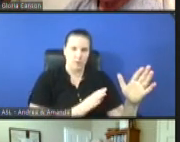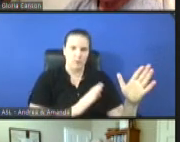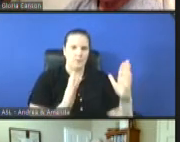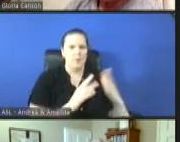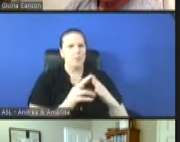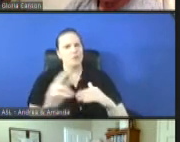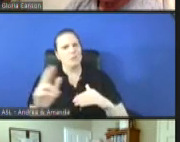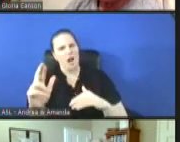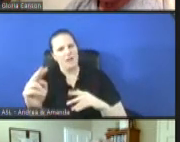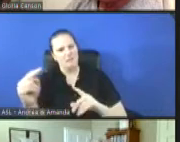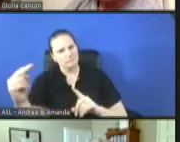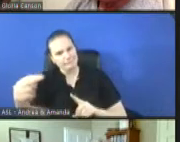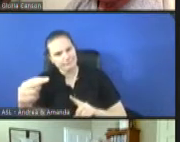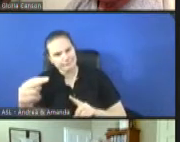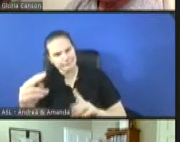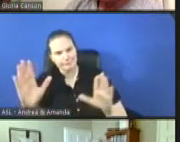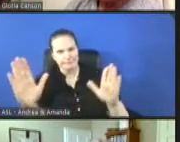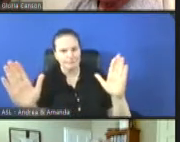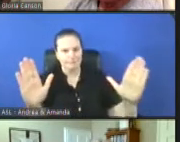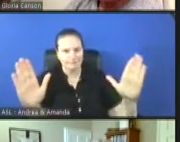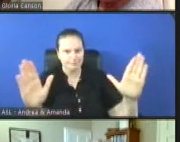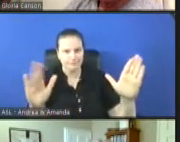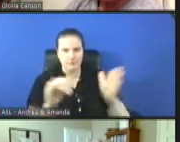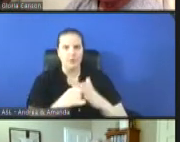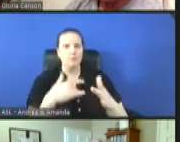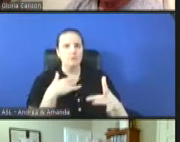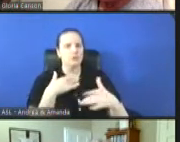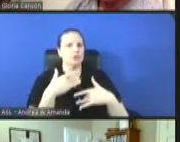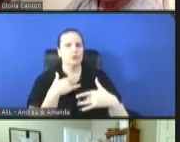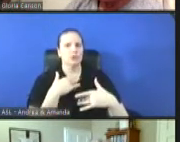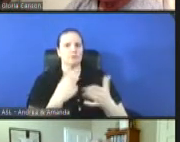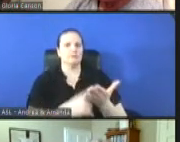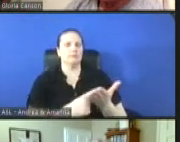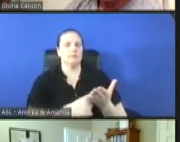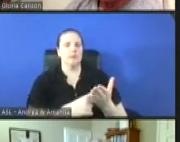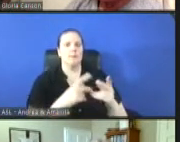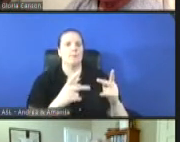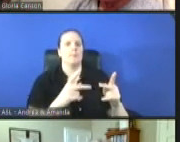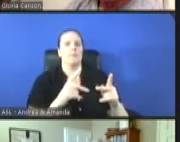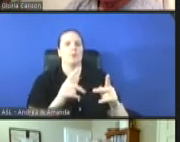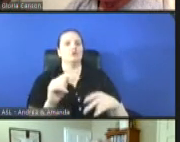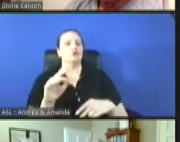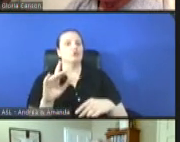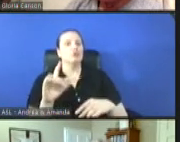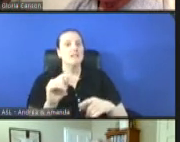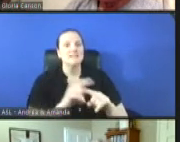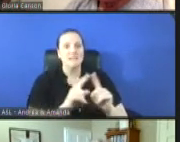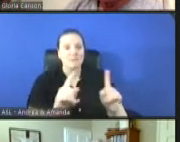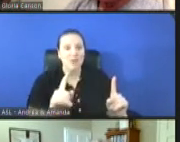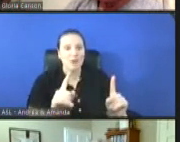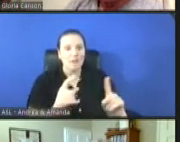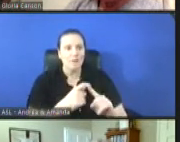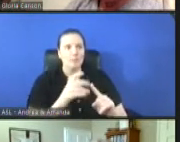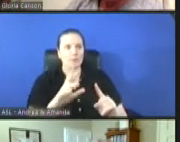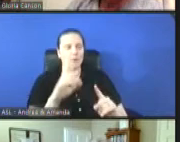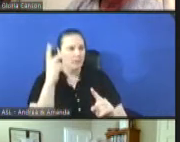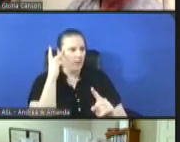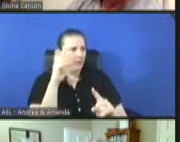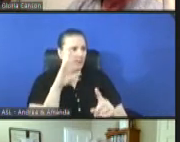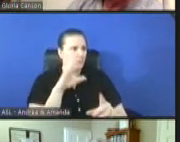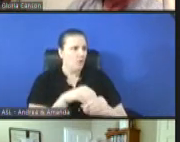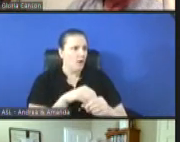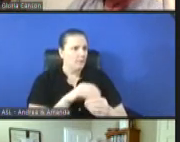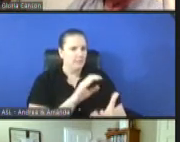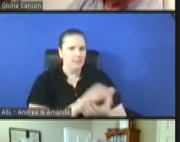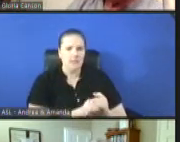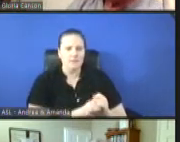right, that was a concern raised a while ago about people being treated differently depending on your political beliefs, and that